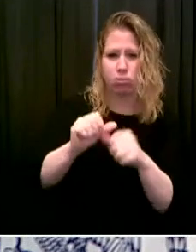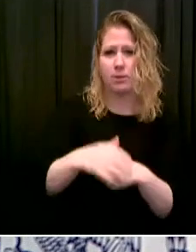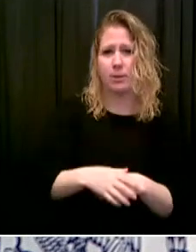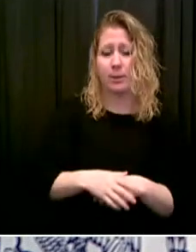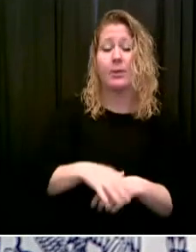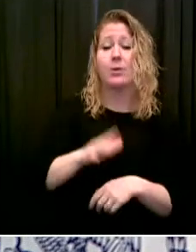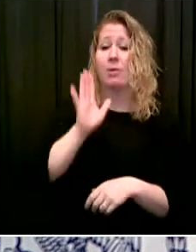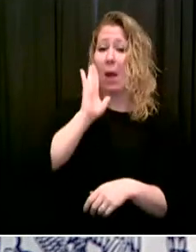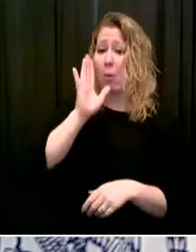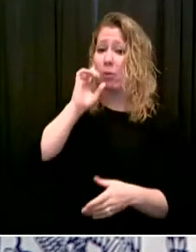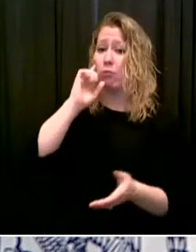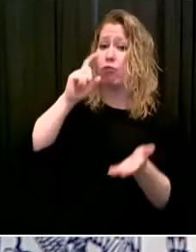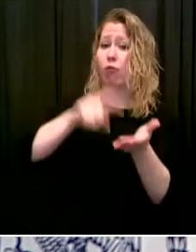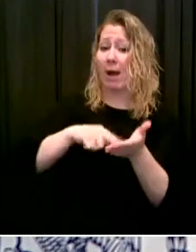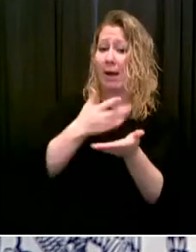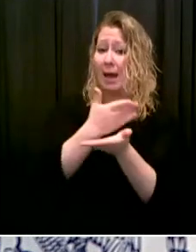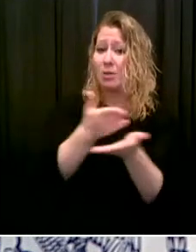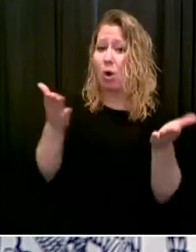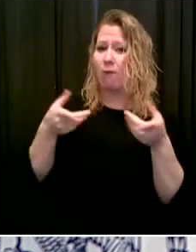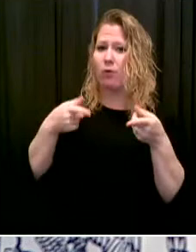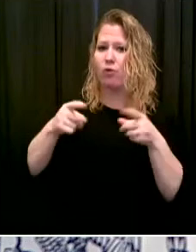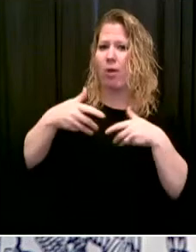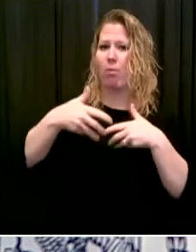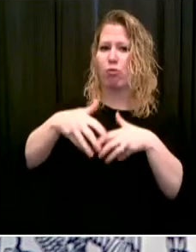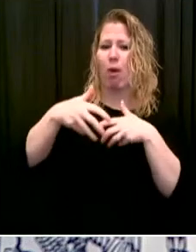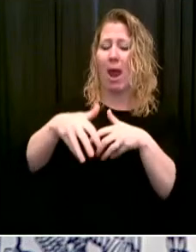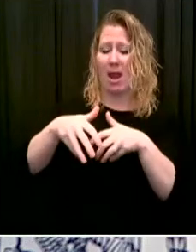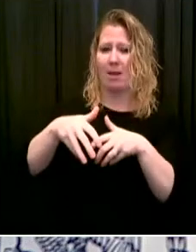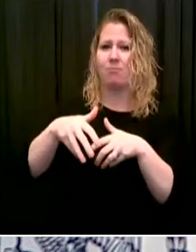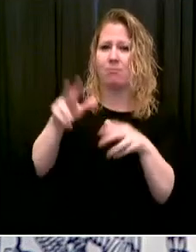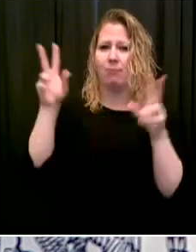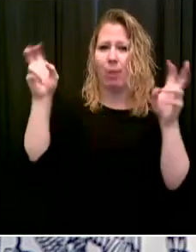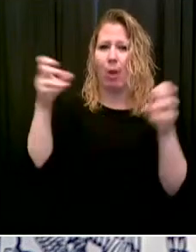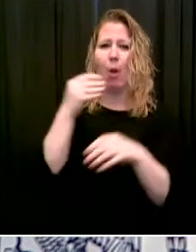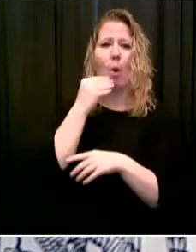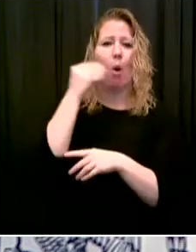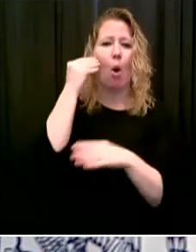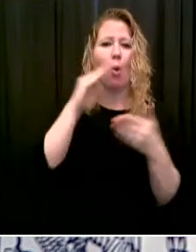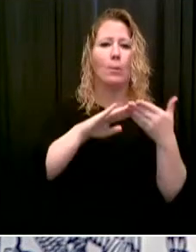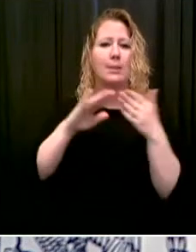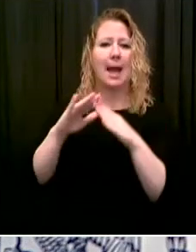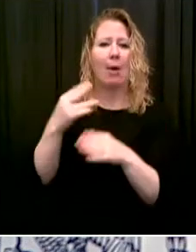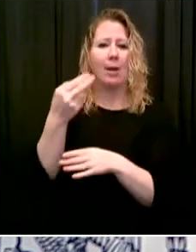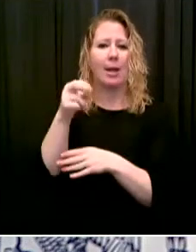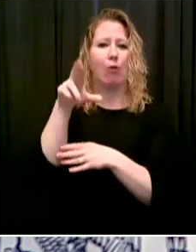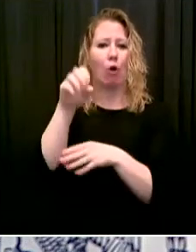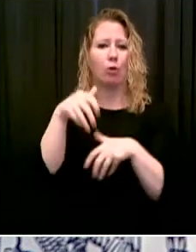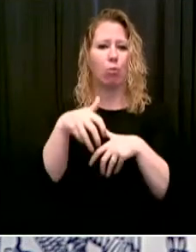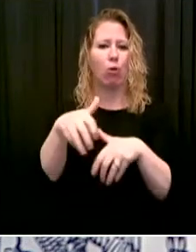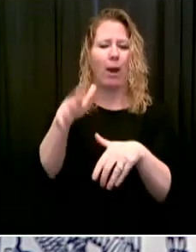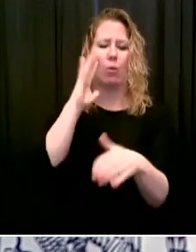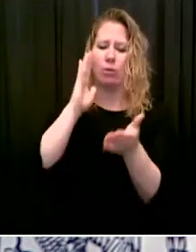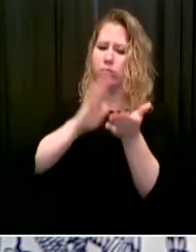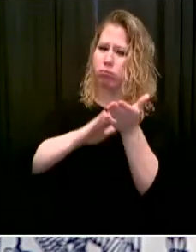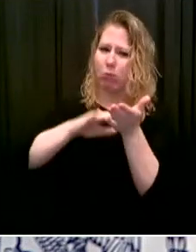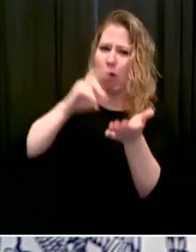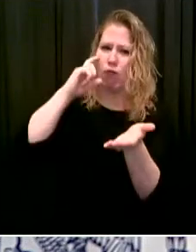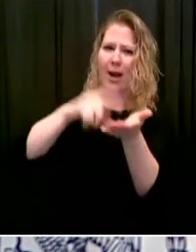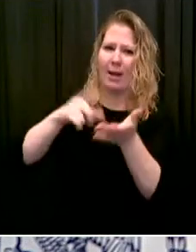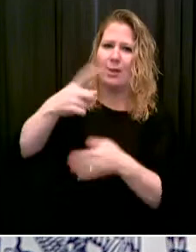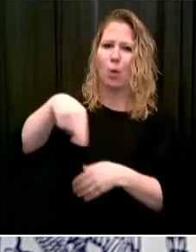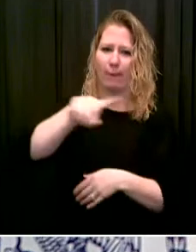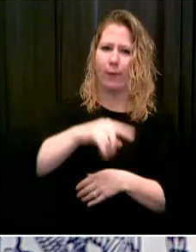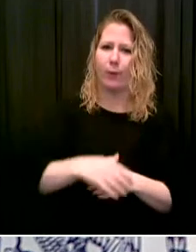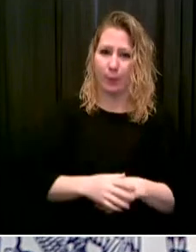do that in other ways as well. I think it's really important to understand, and we talked about this, James, along the way. I've